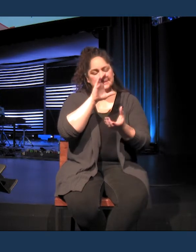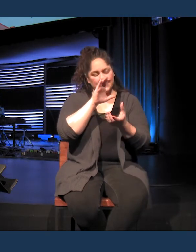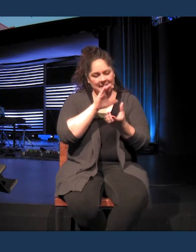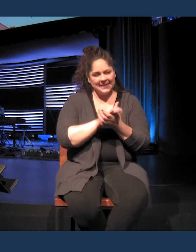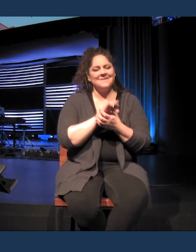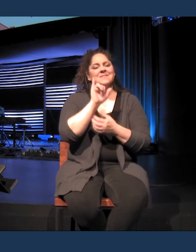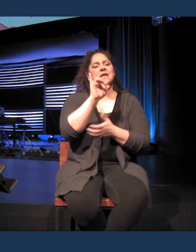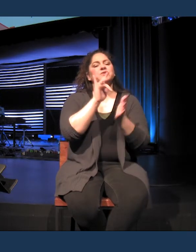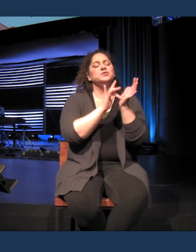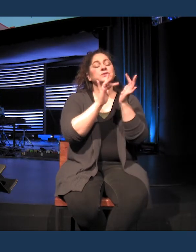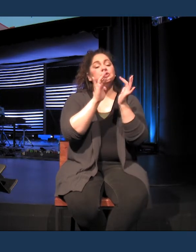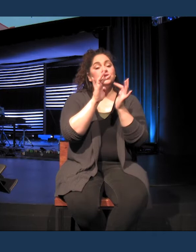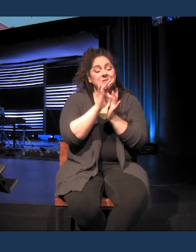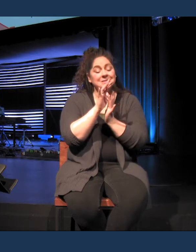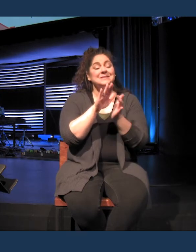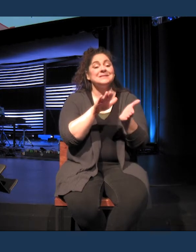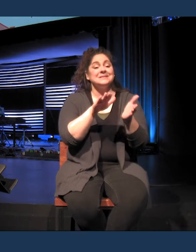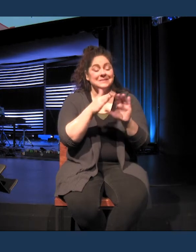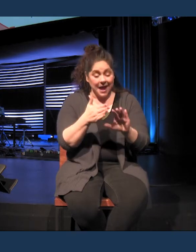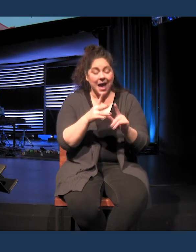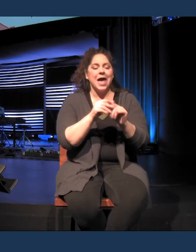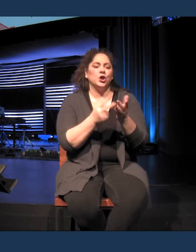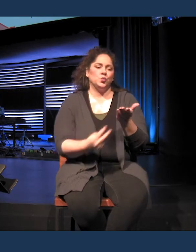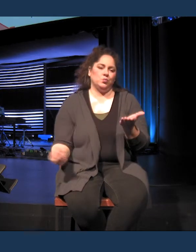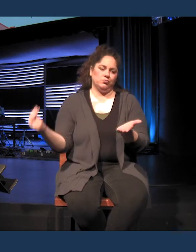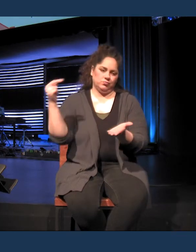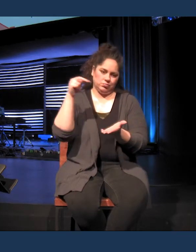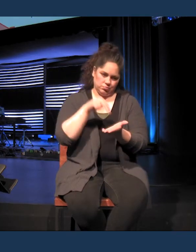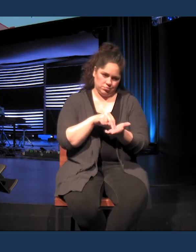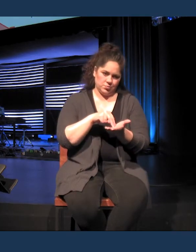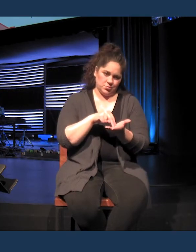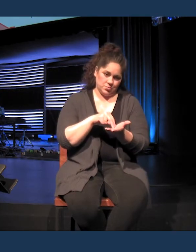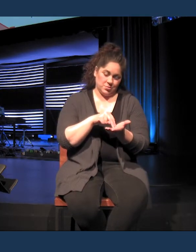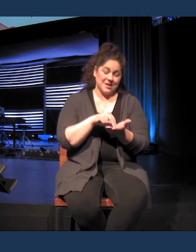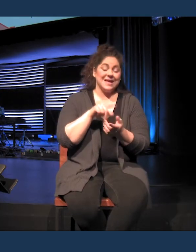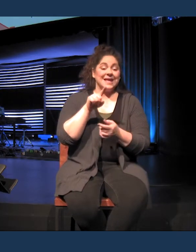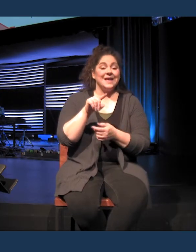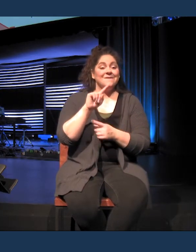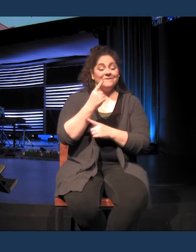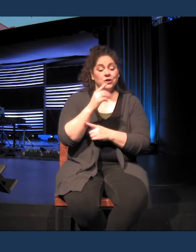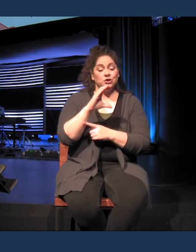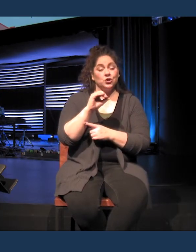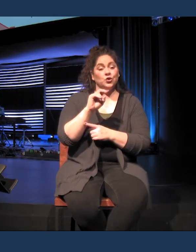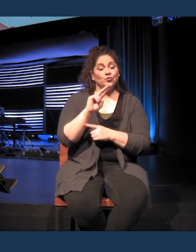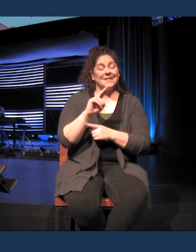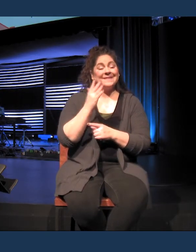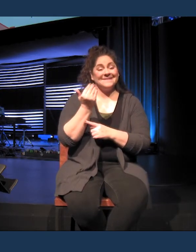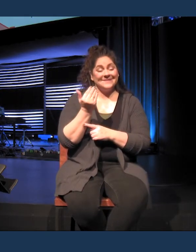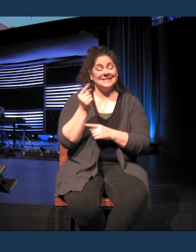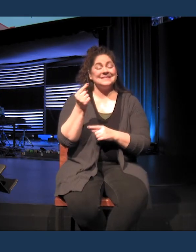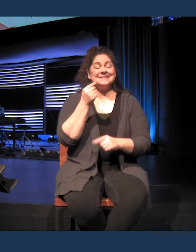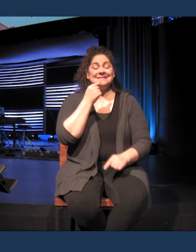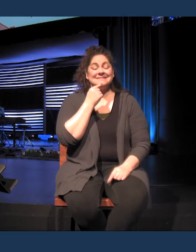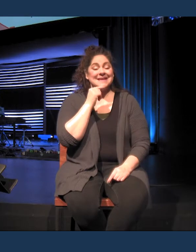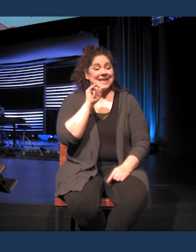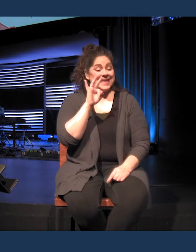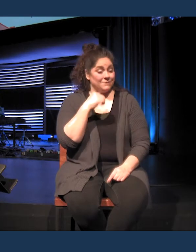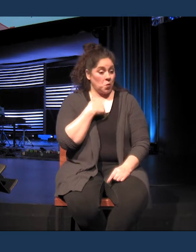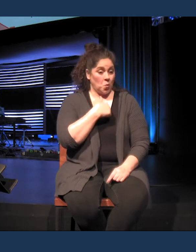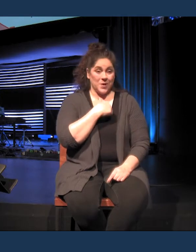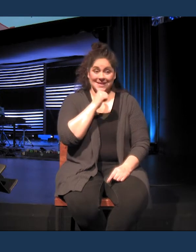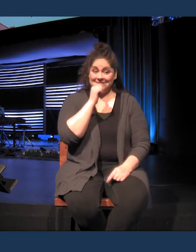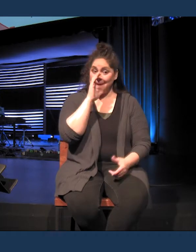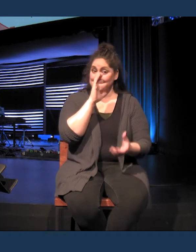Jesus rose from the dead. The Apostle Paul said in 1 Corinthians 15, he said, if we don't believe